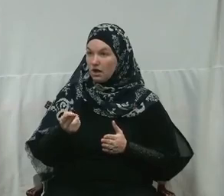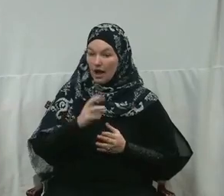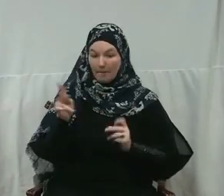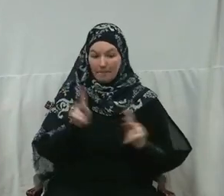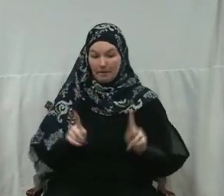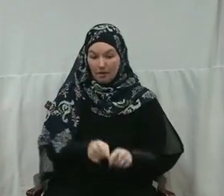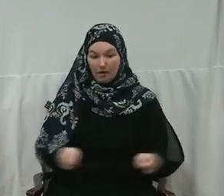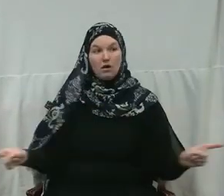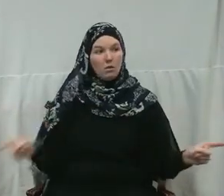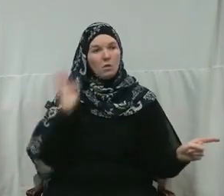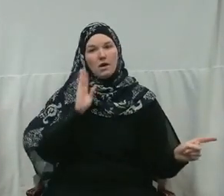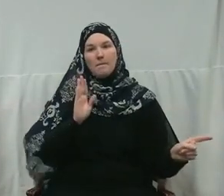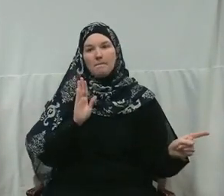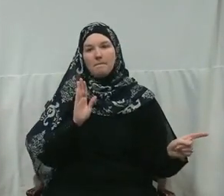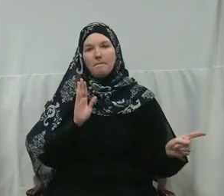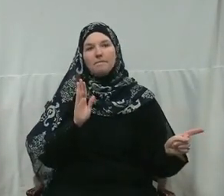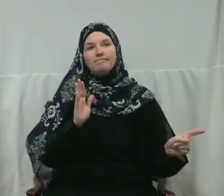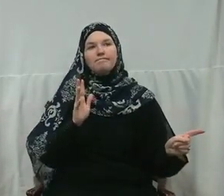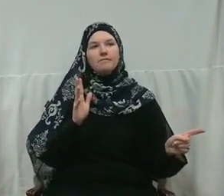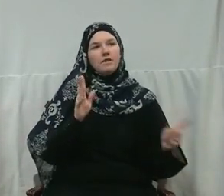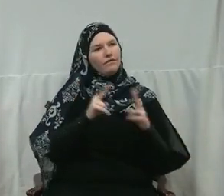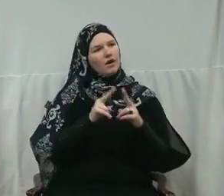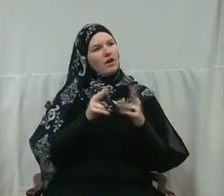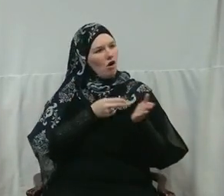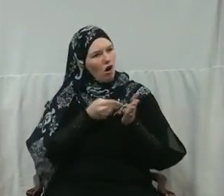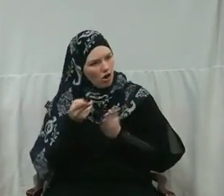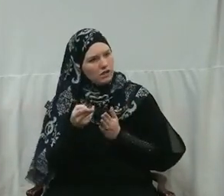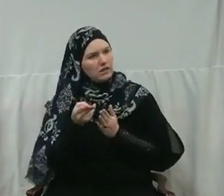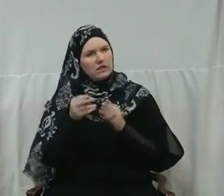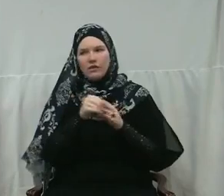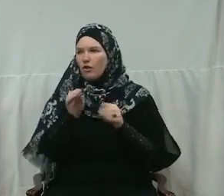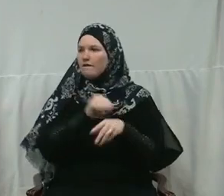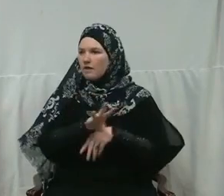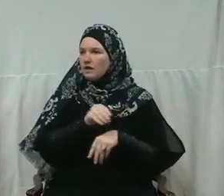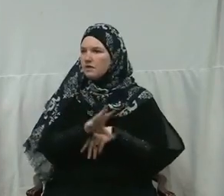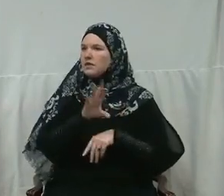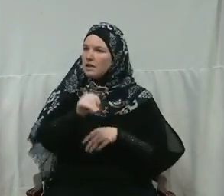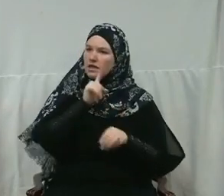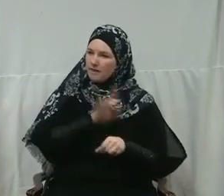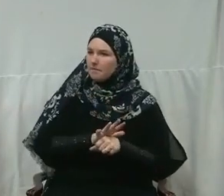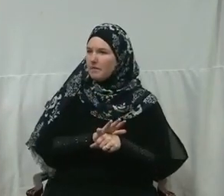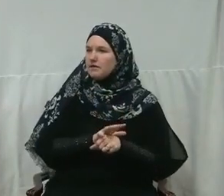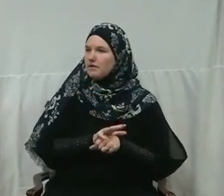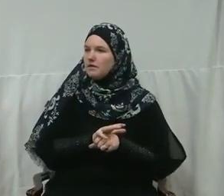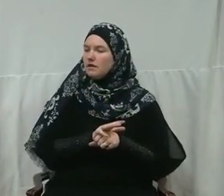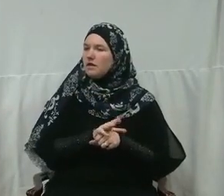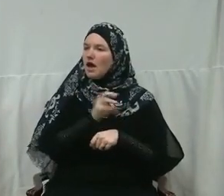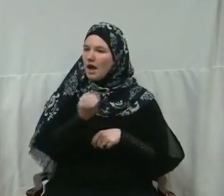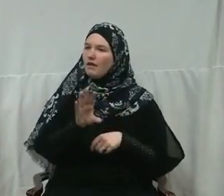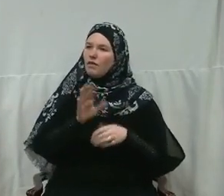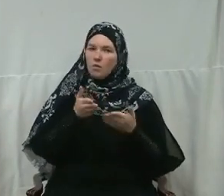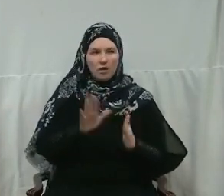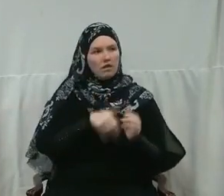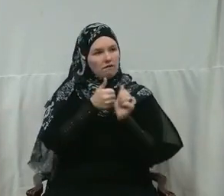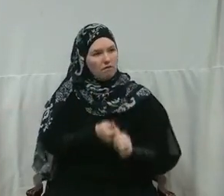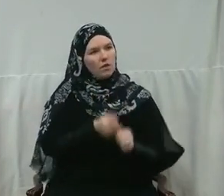equally be reciprocally honest in their advice and in their commitment and in their obedience to